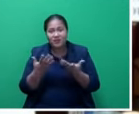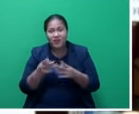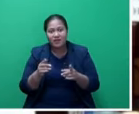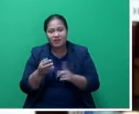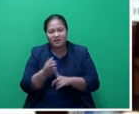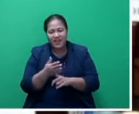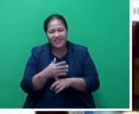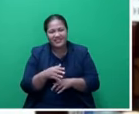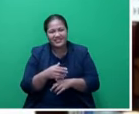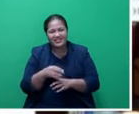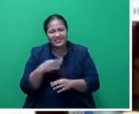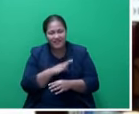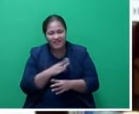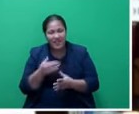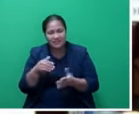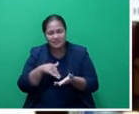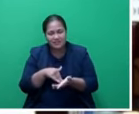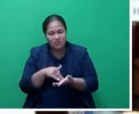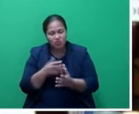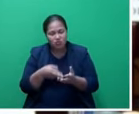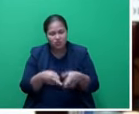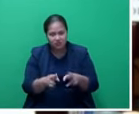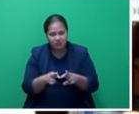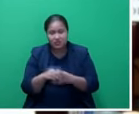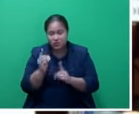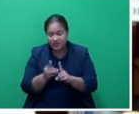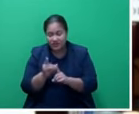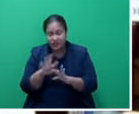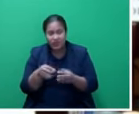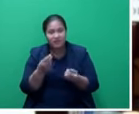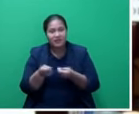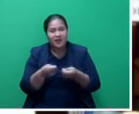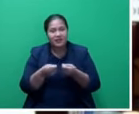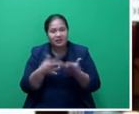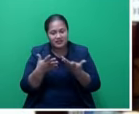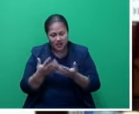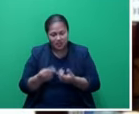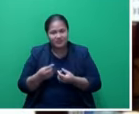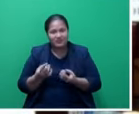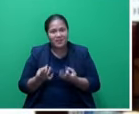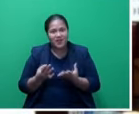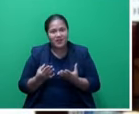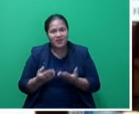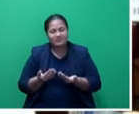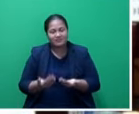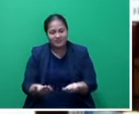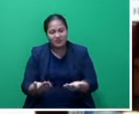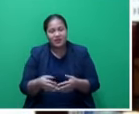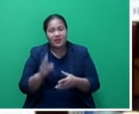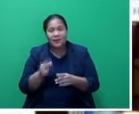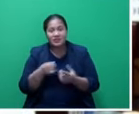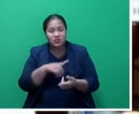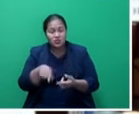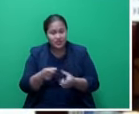and Mid Road. The redevelopment of the markets are currently in the preparatory phase. Suva City Council is